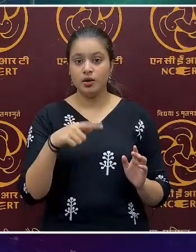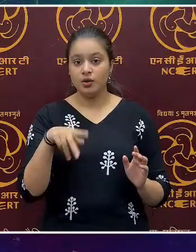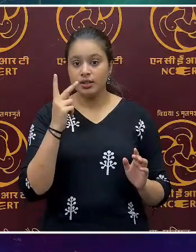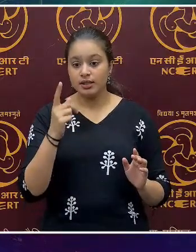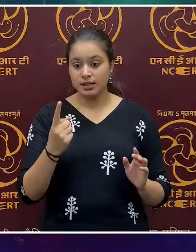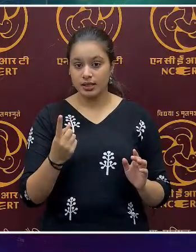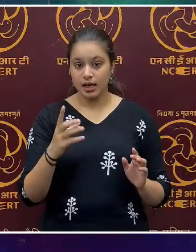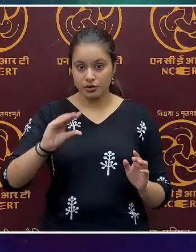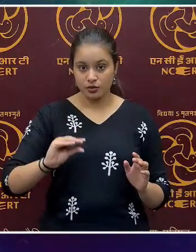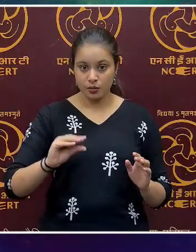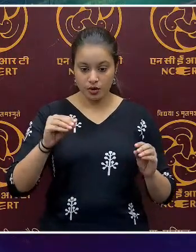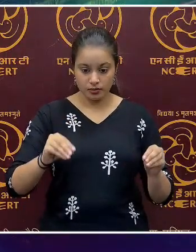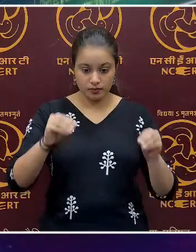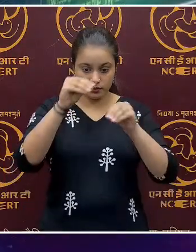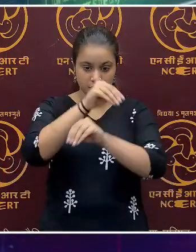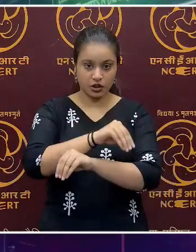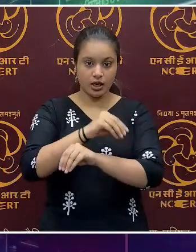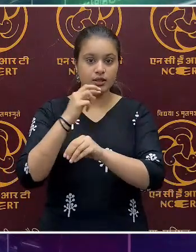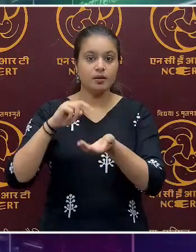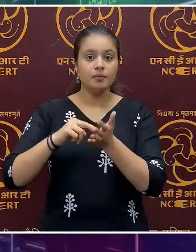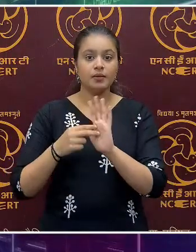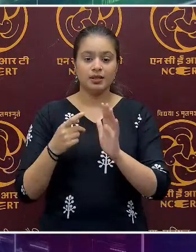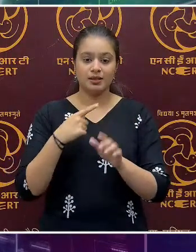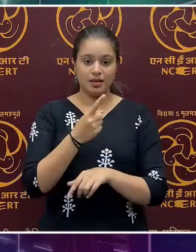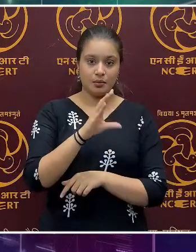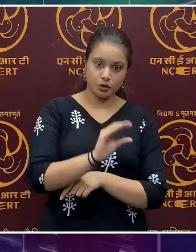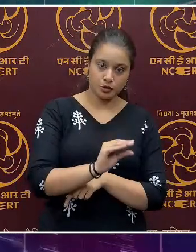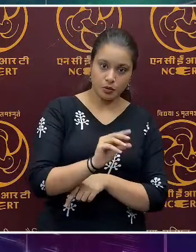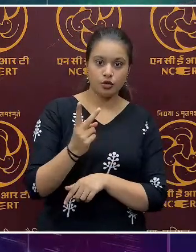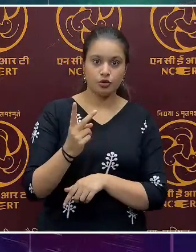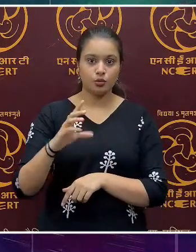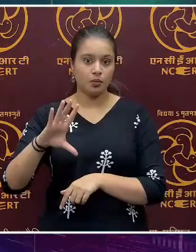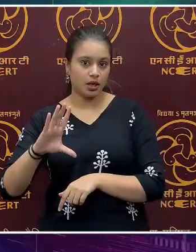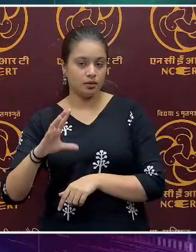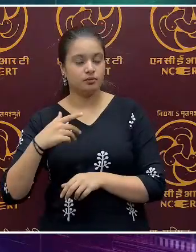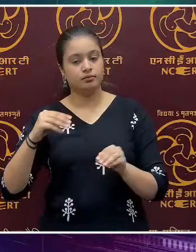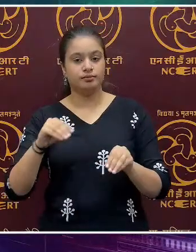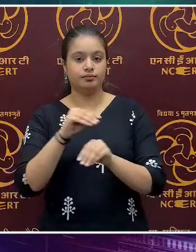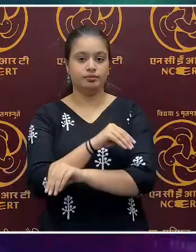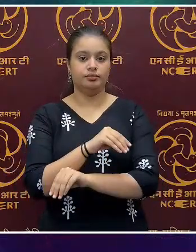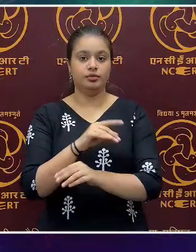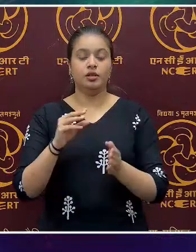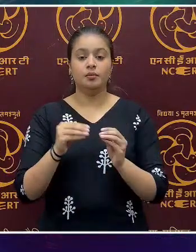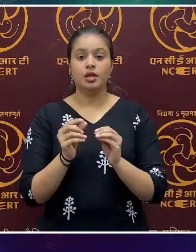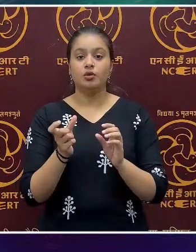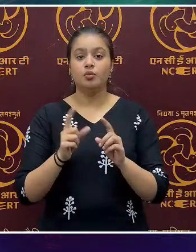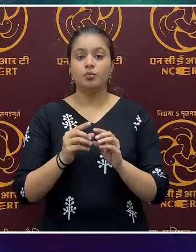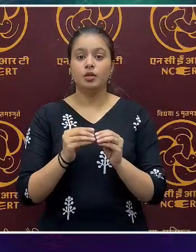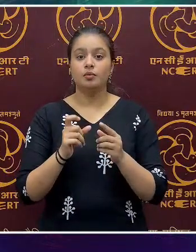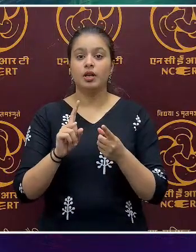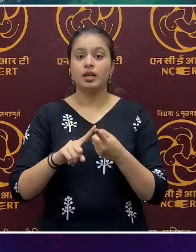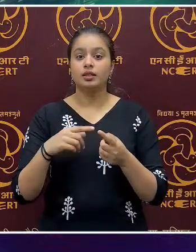get replaced by the 2 because 1 is lesser than 2. That's why it gets swapped. Bubble sort means it is